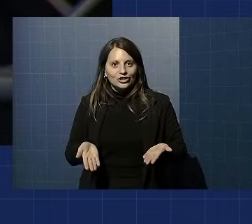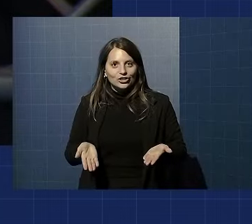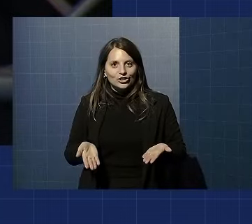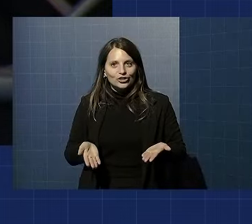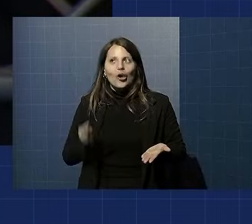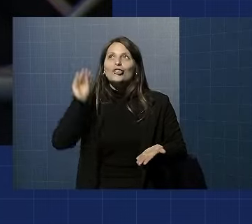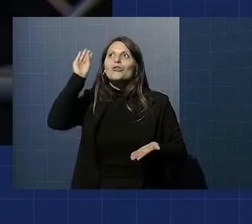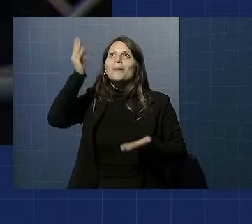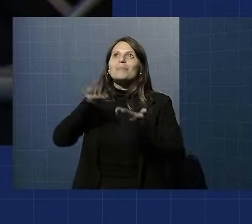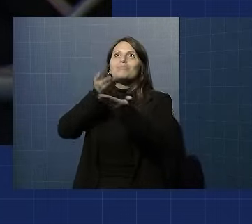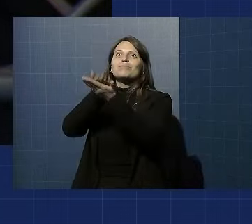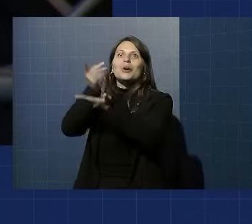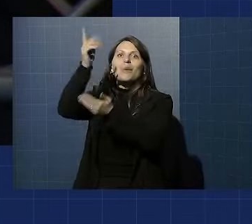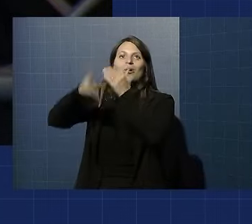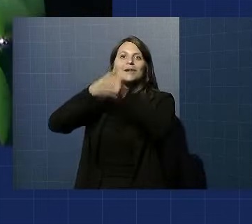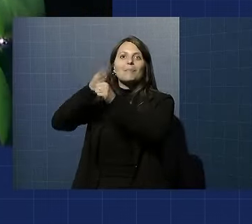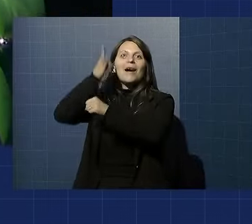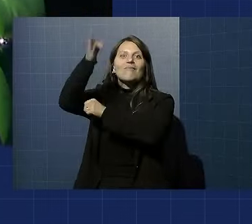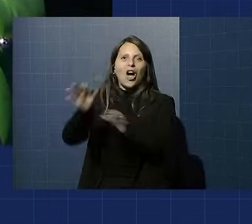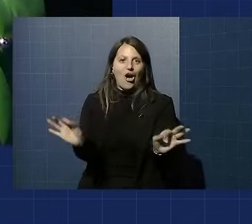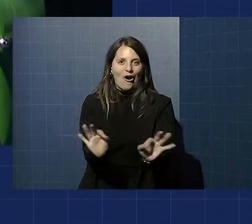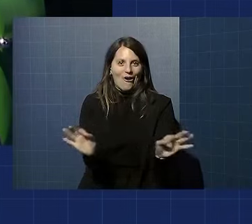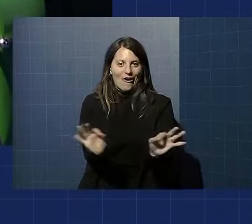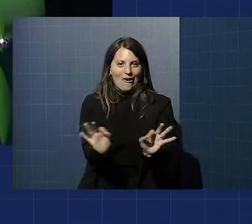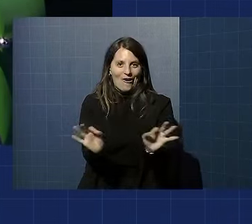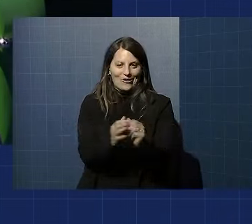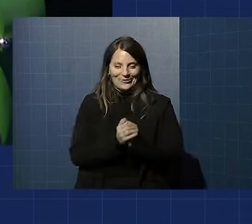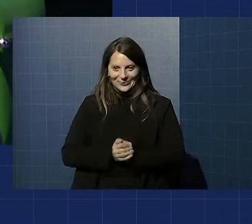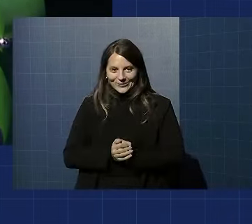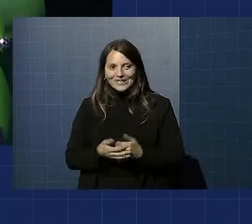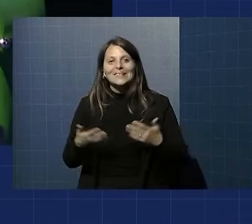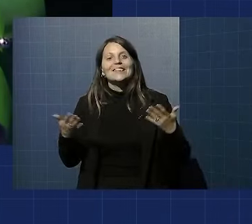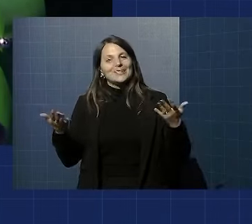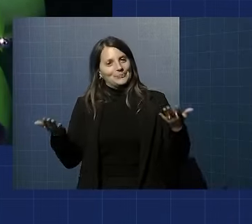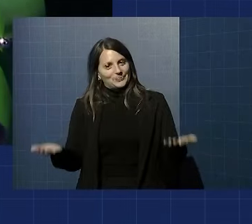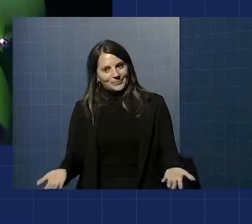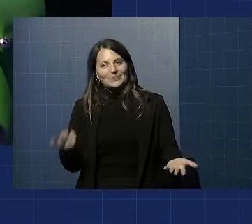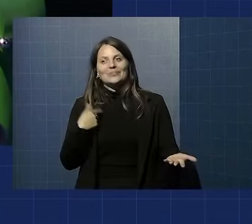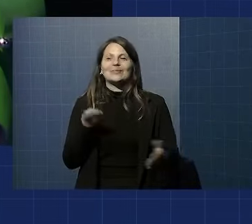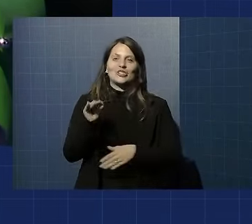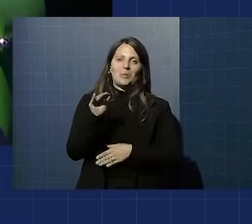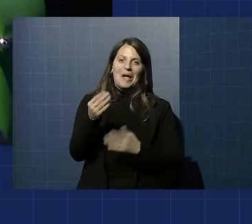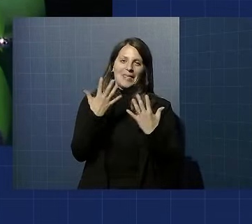il corso rifecero la stessa domanda e dobbiamo ancora rifare la stessa domanda al pubblico. Ma prima di questo,